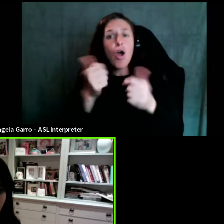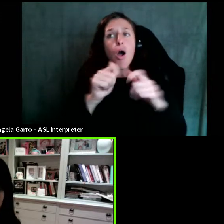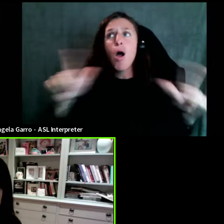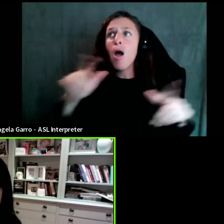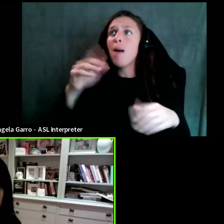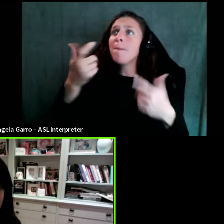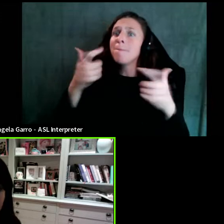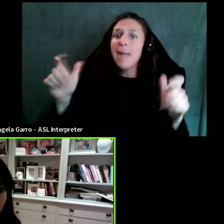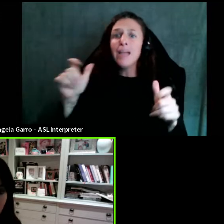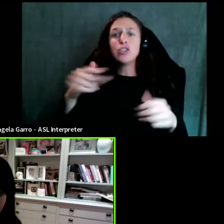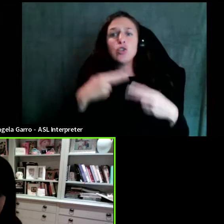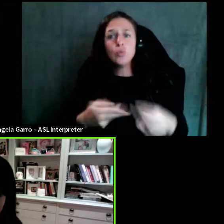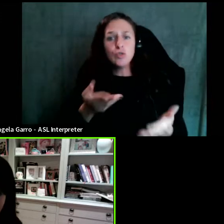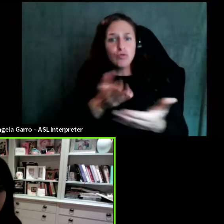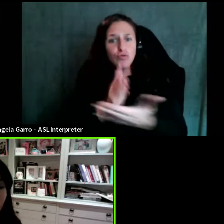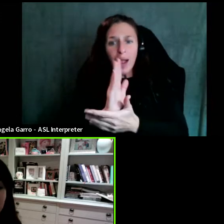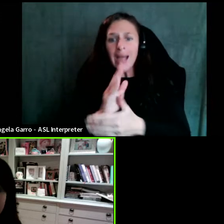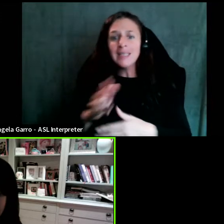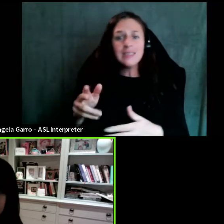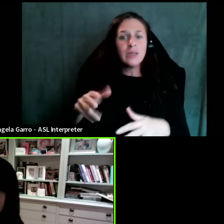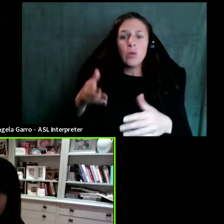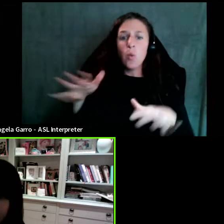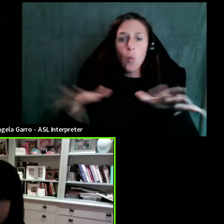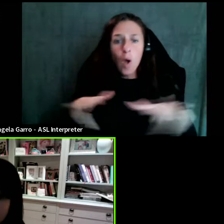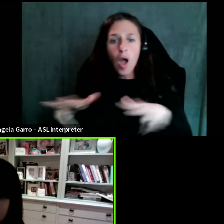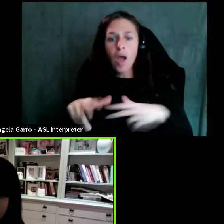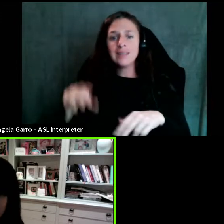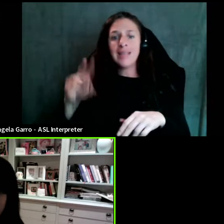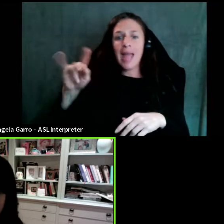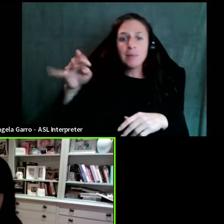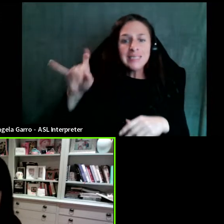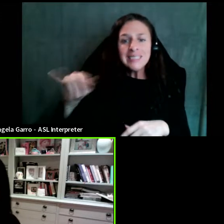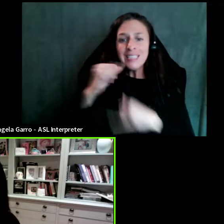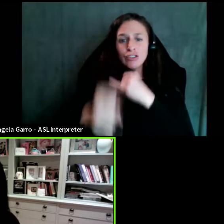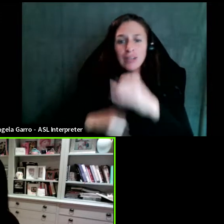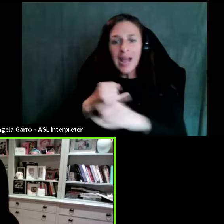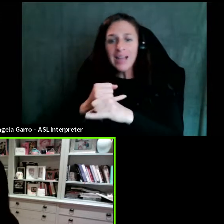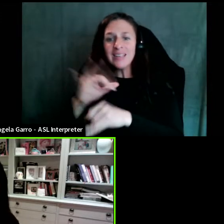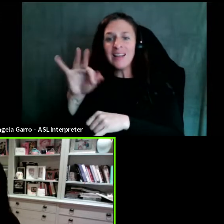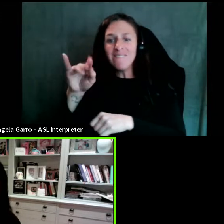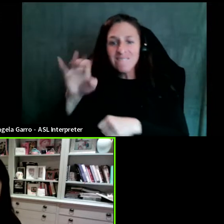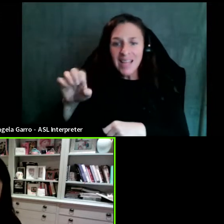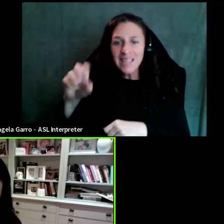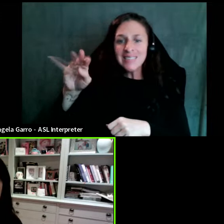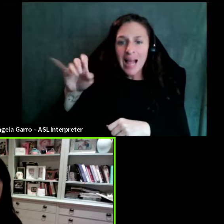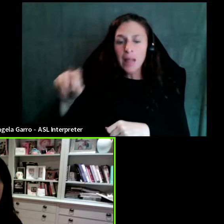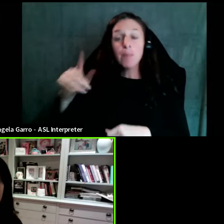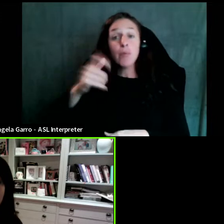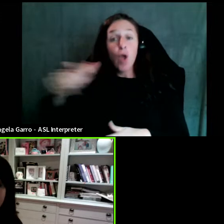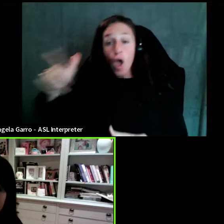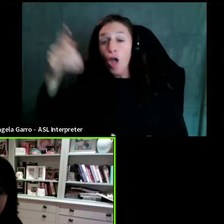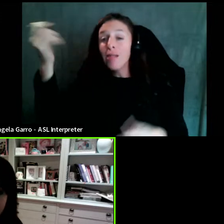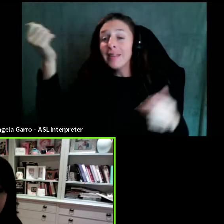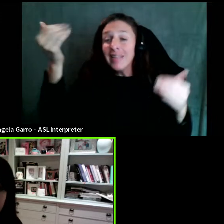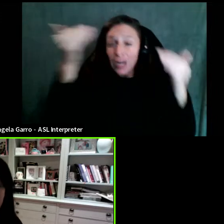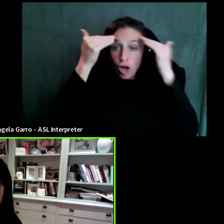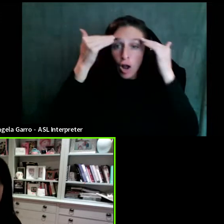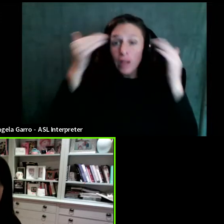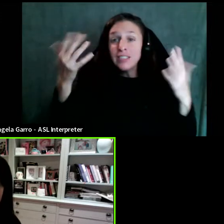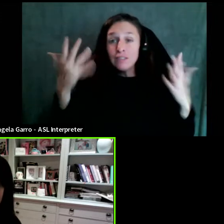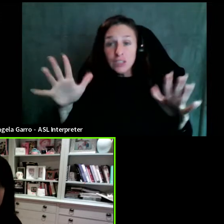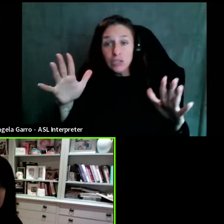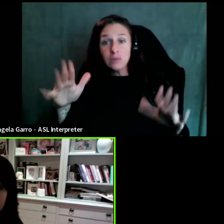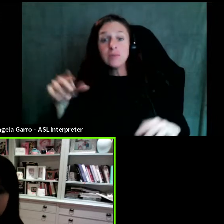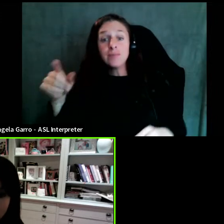Human Rights Watch, Amnesty International, Beit Tselem, an Israeli human rights organization, have acknowledged that there is apartheid, that